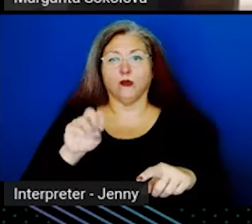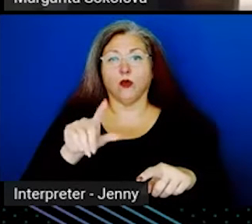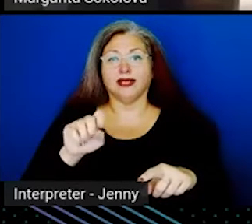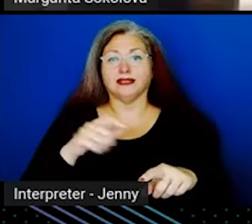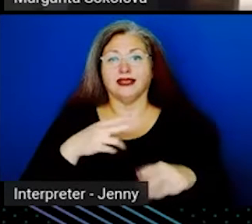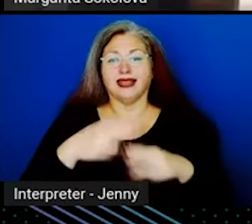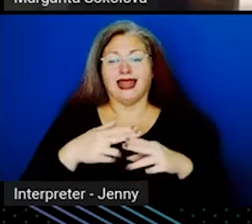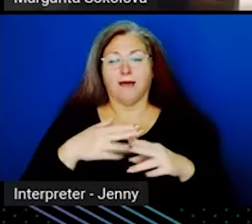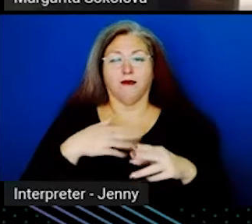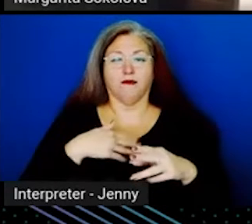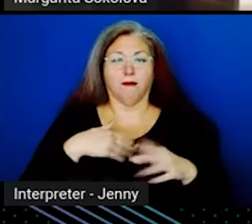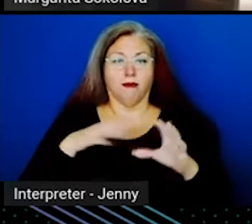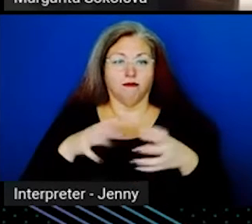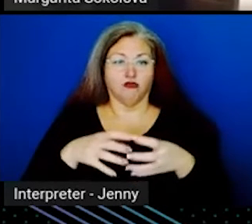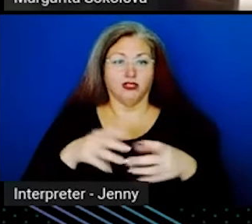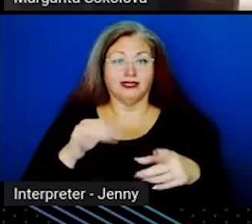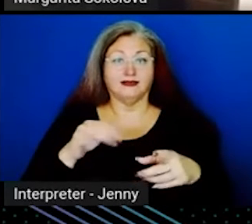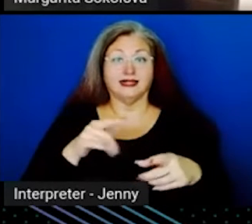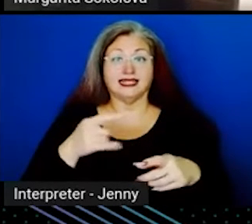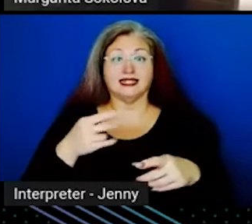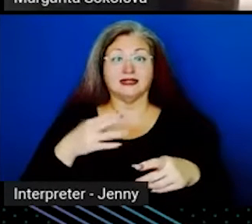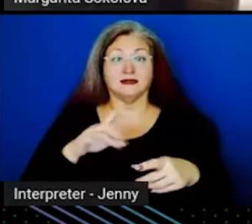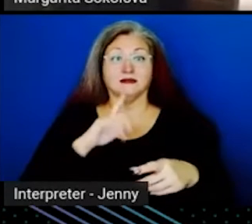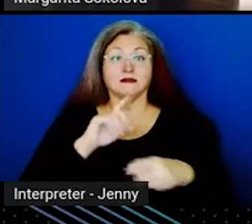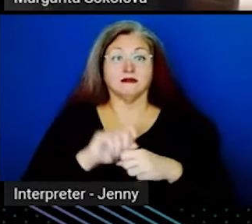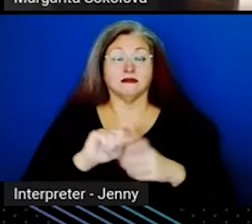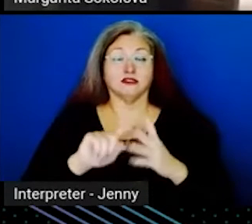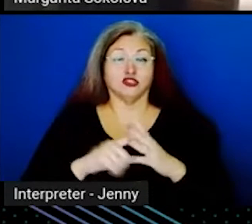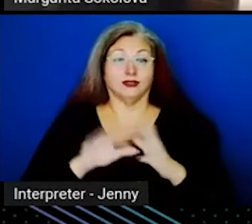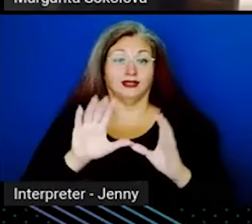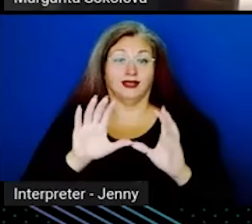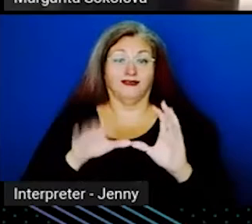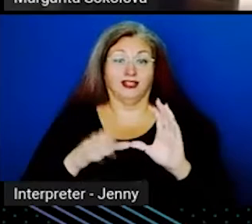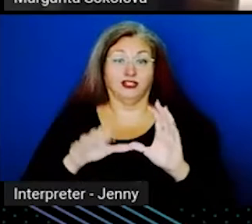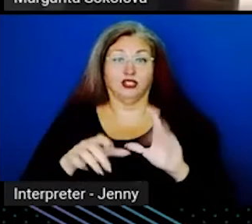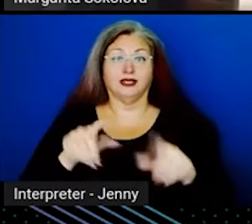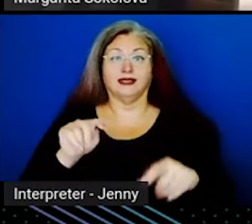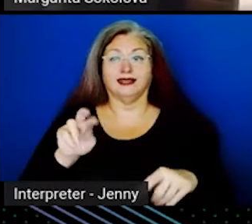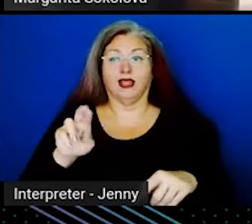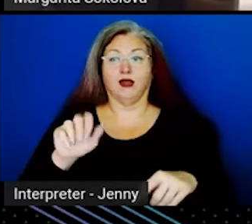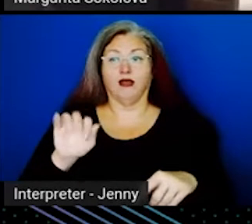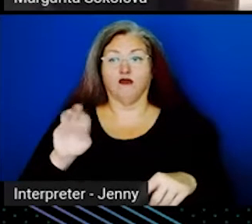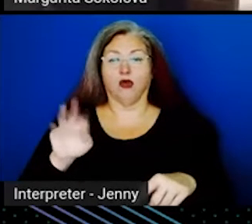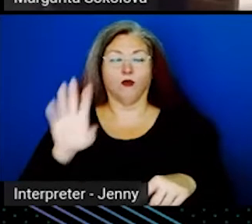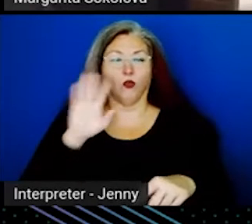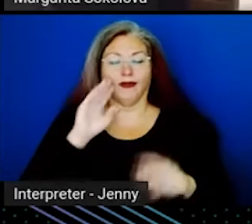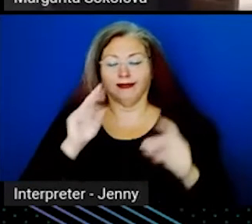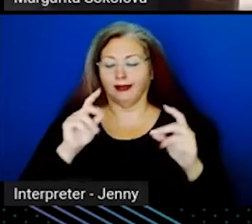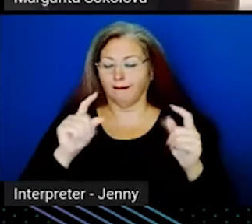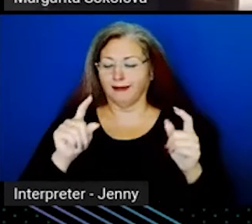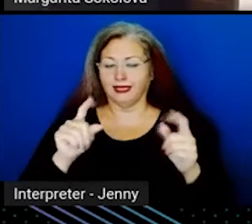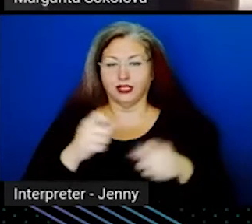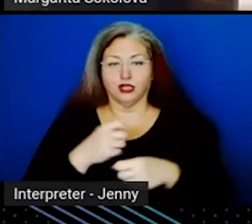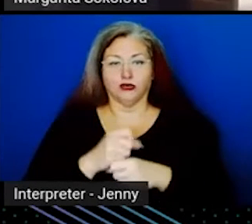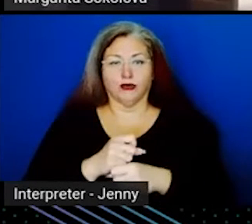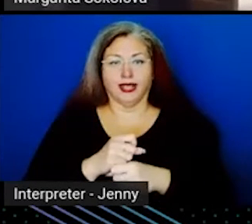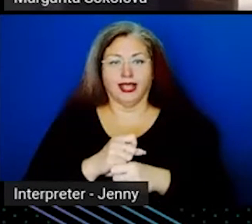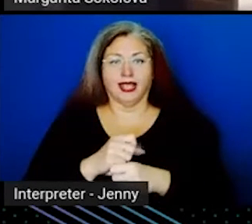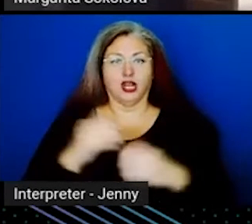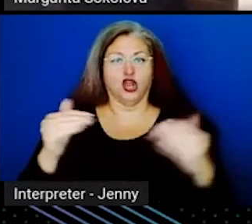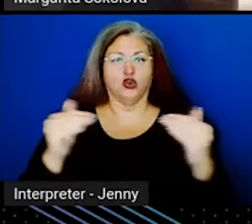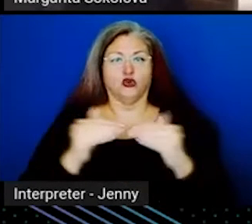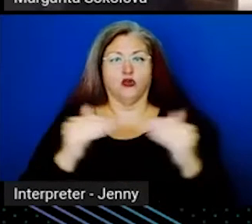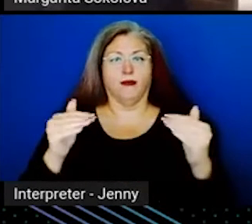And when the GitHub action initializes the configuration, Terraform will immediately create a corresponding Terraform